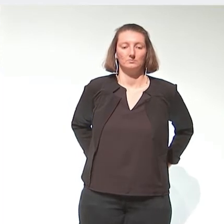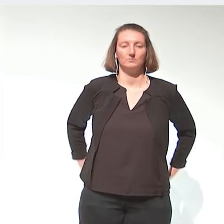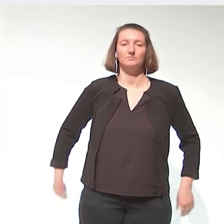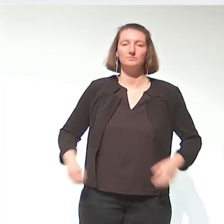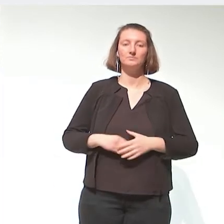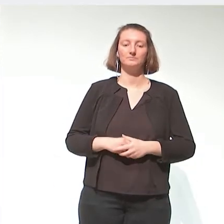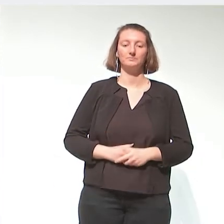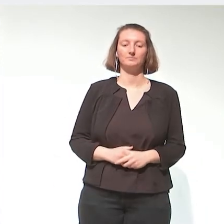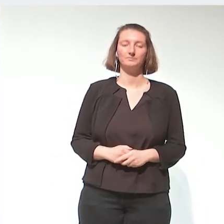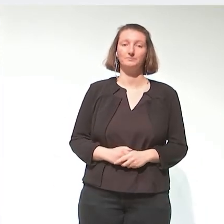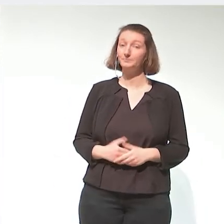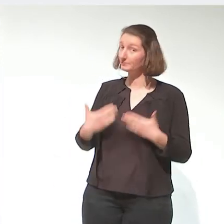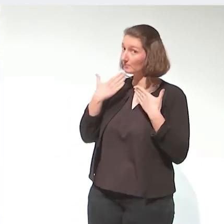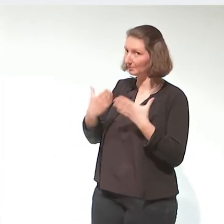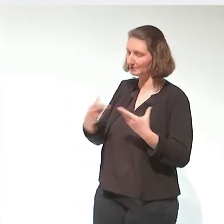Much.